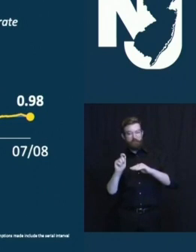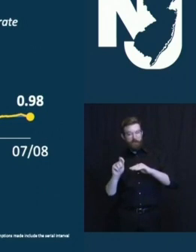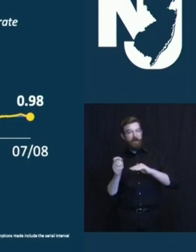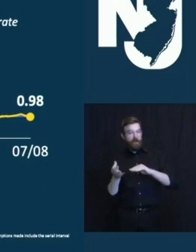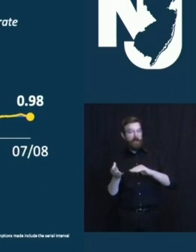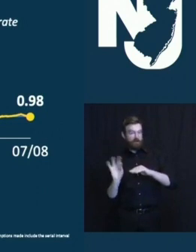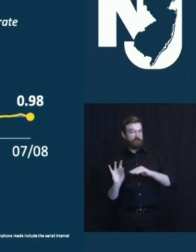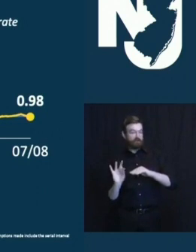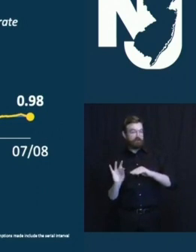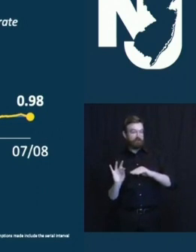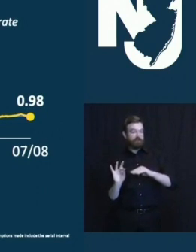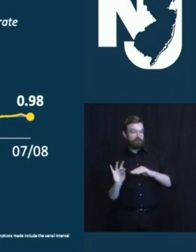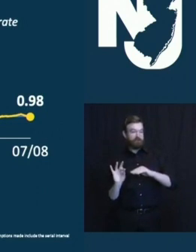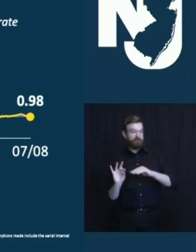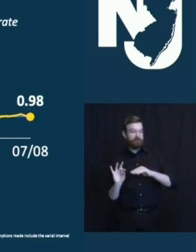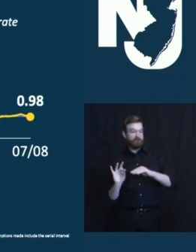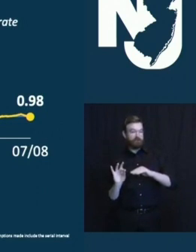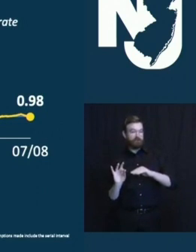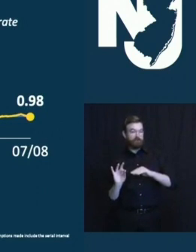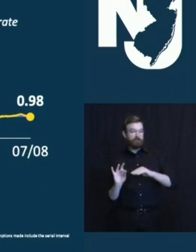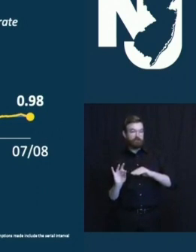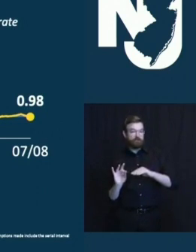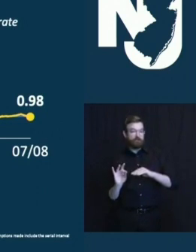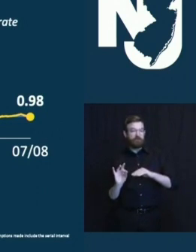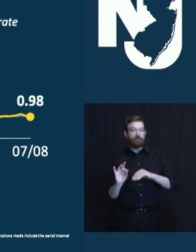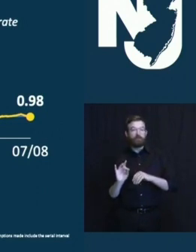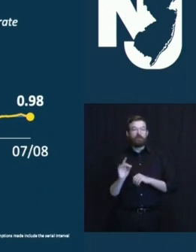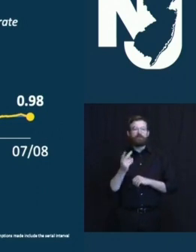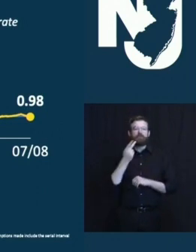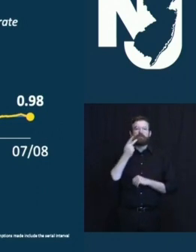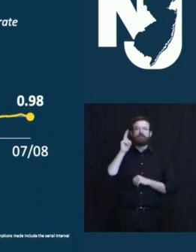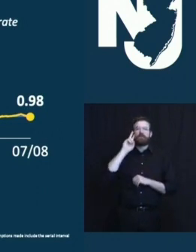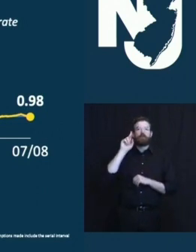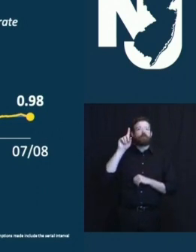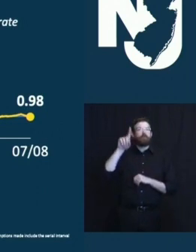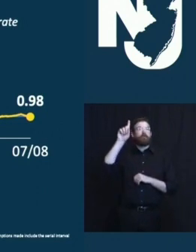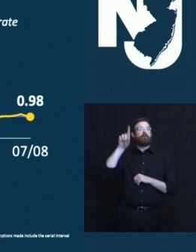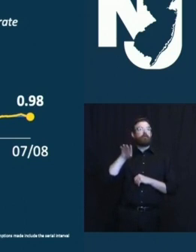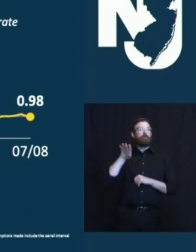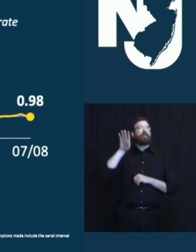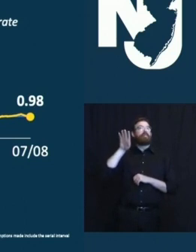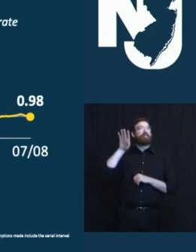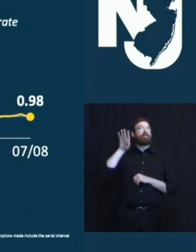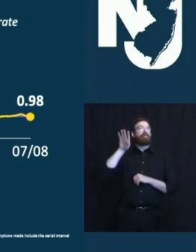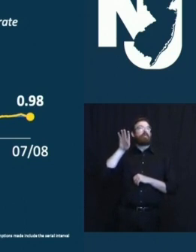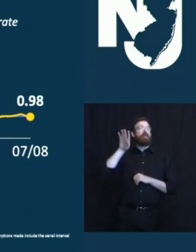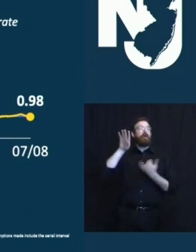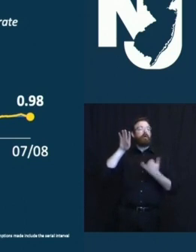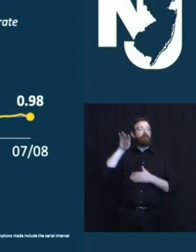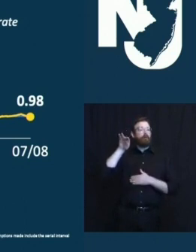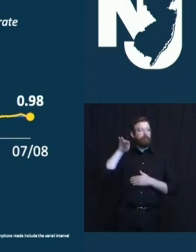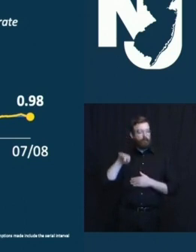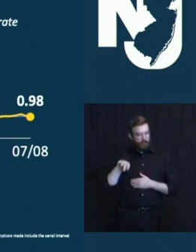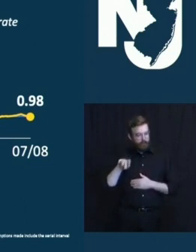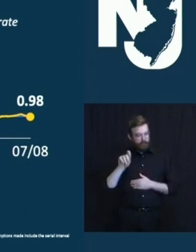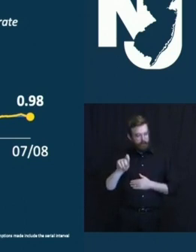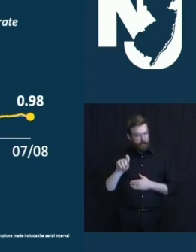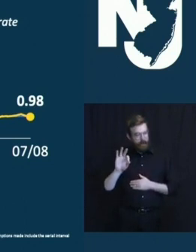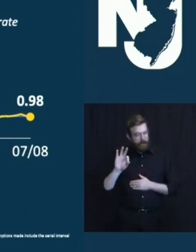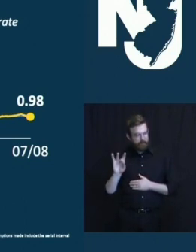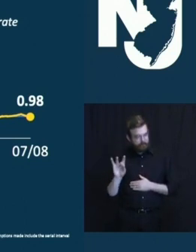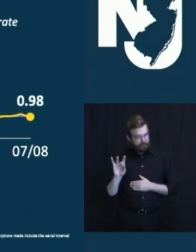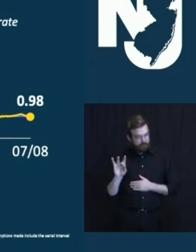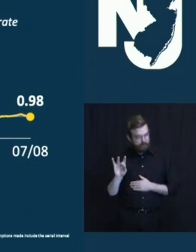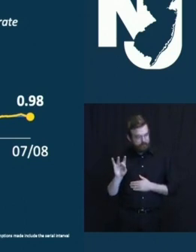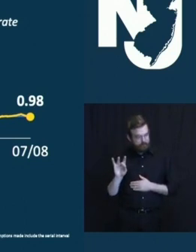spread. Again, daily positivity and the rate of transmission, or RT, are the two most meaningful measurements we have of the